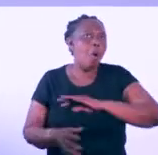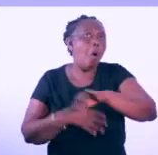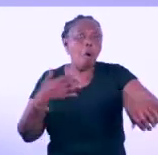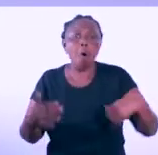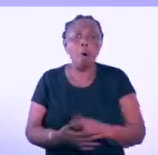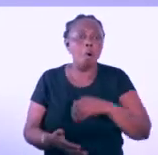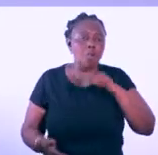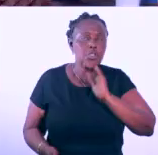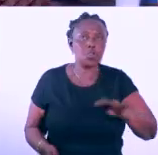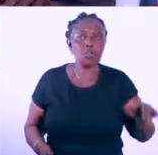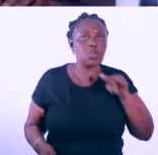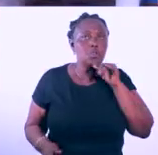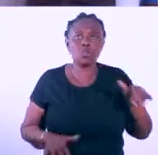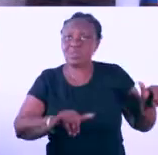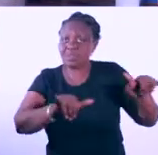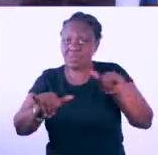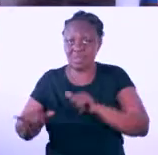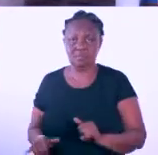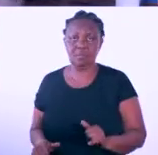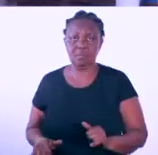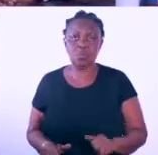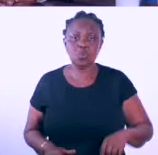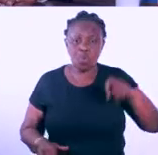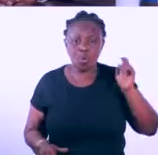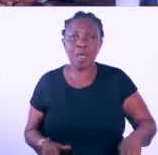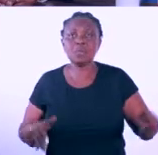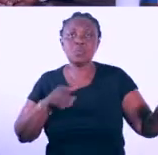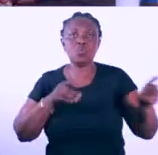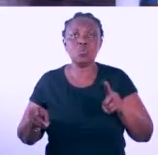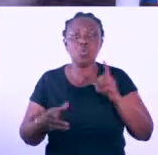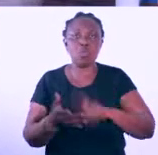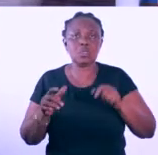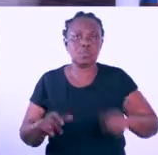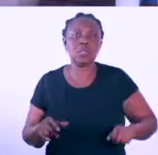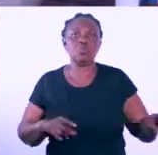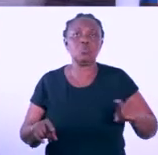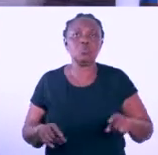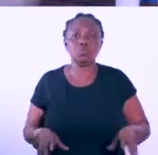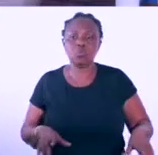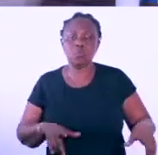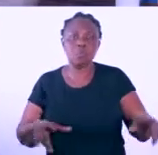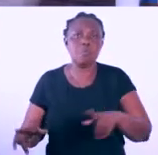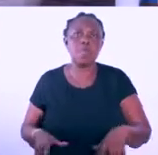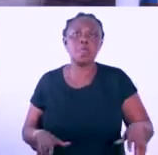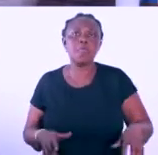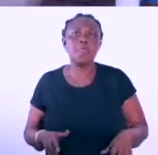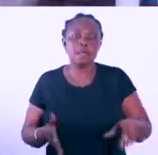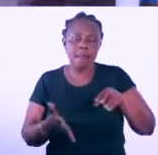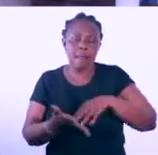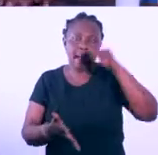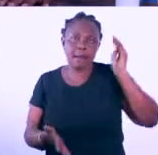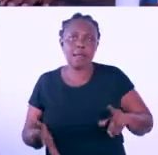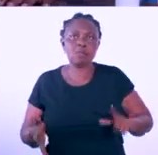learner now, and what do we need to do in order to bring the learner to a